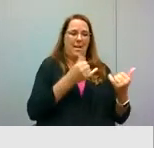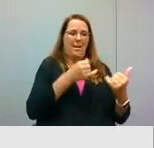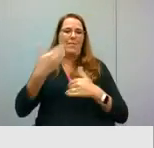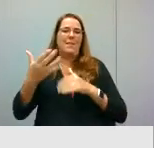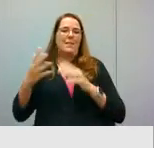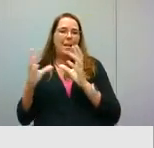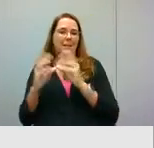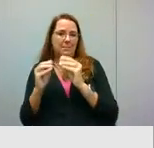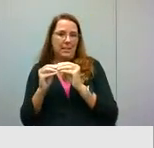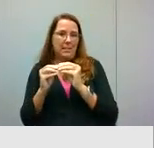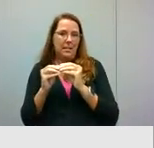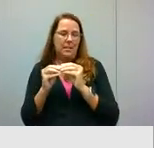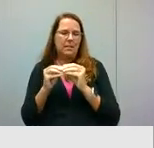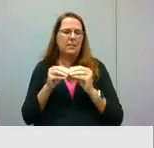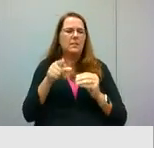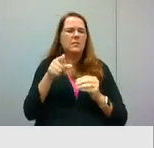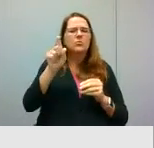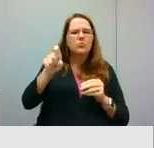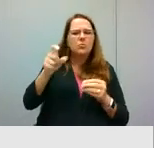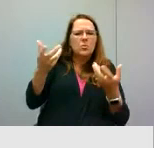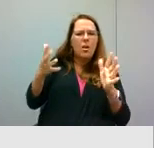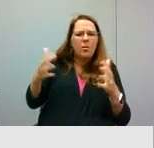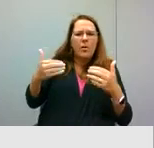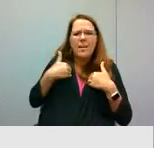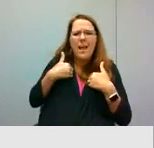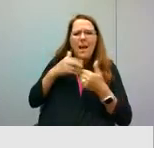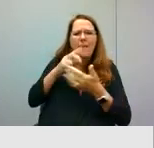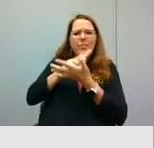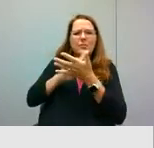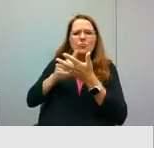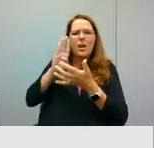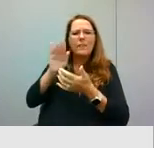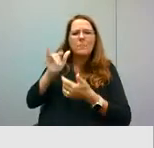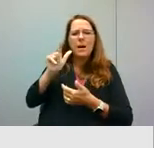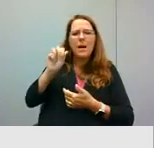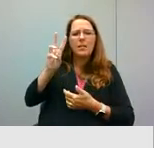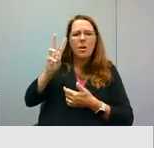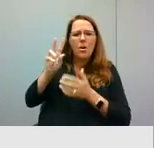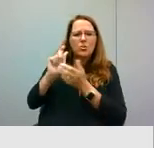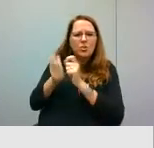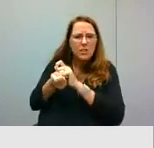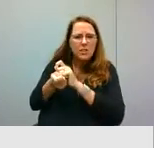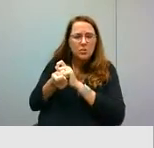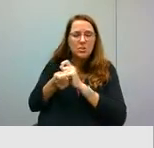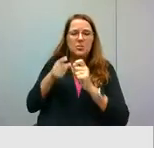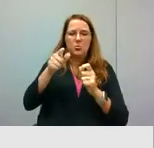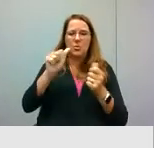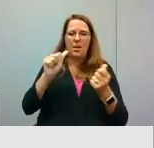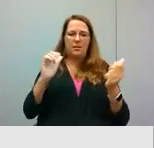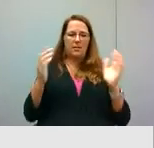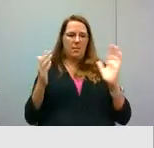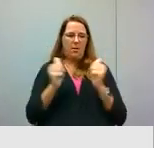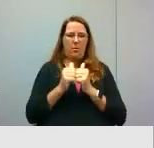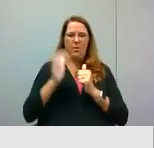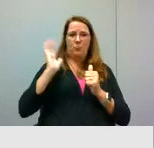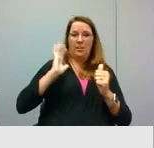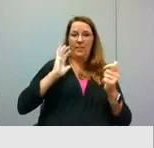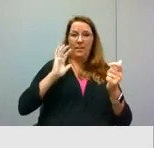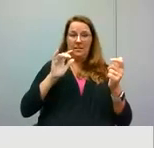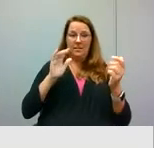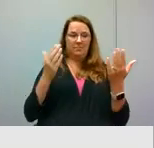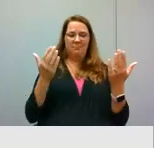And you should already have a copy of the draft bylaw changes. And if you compare those to your previous ones, you'll see